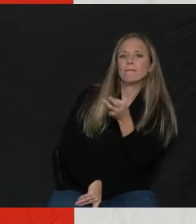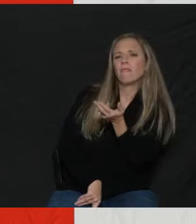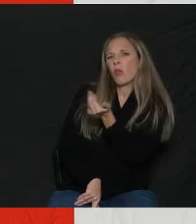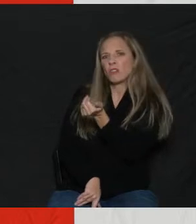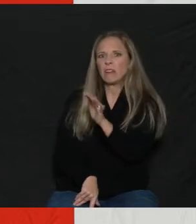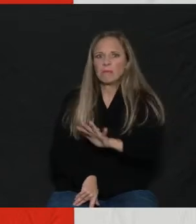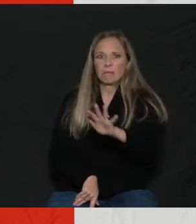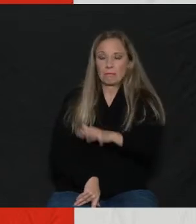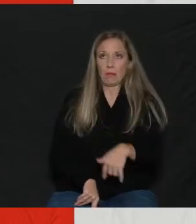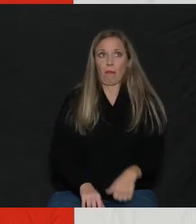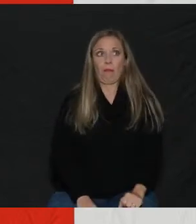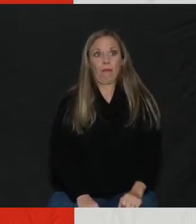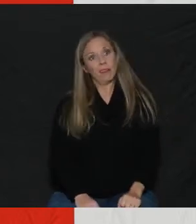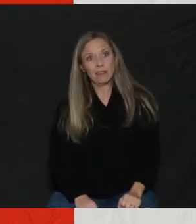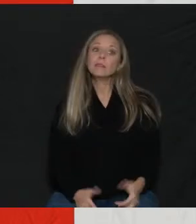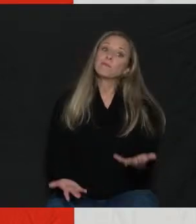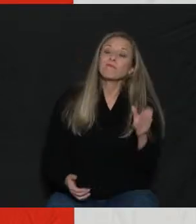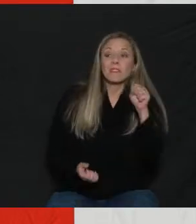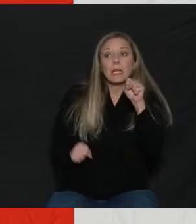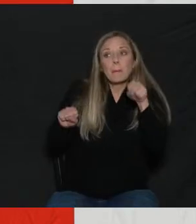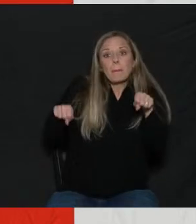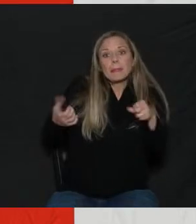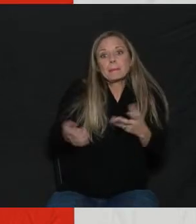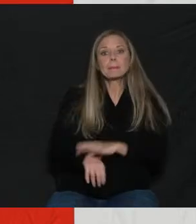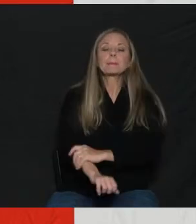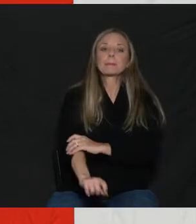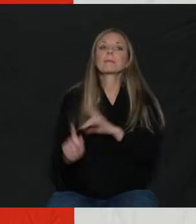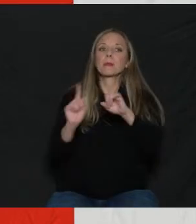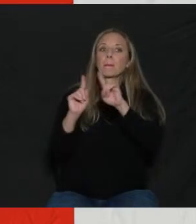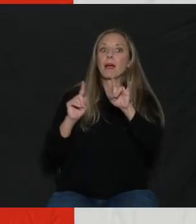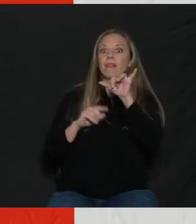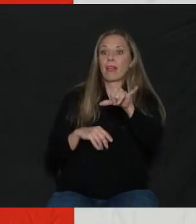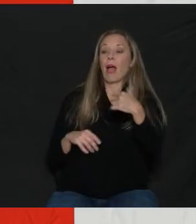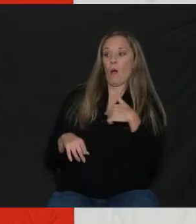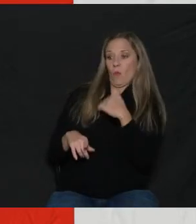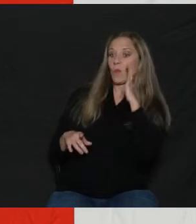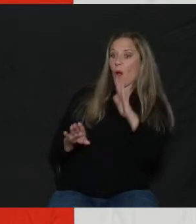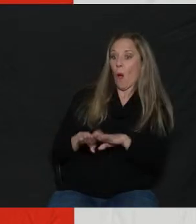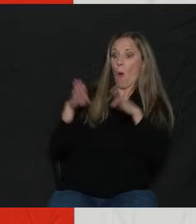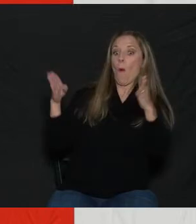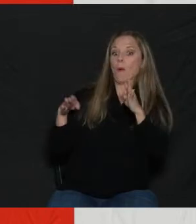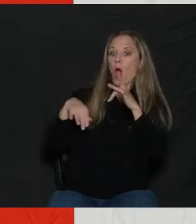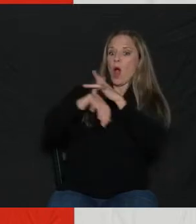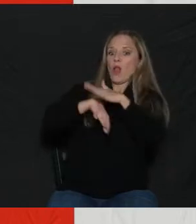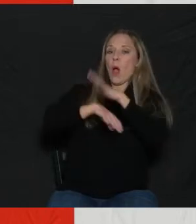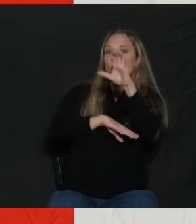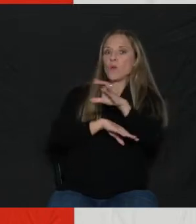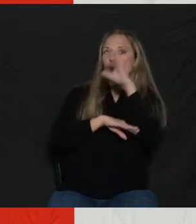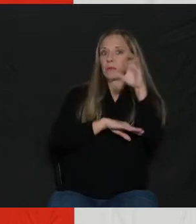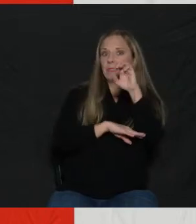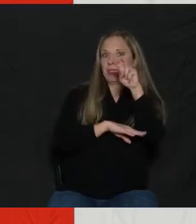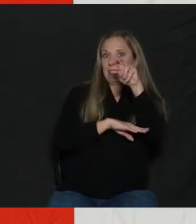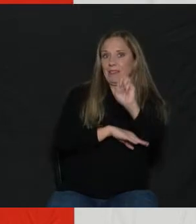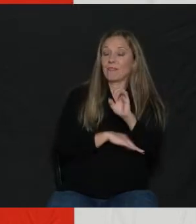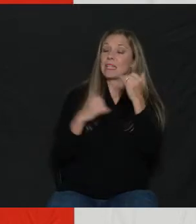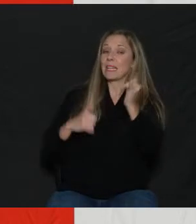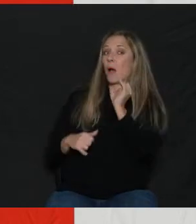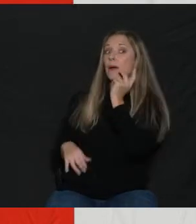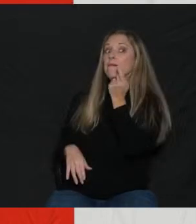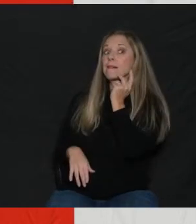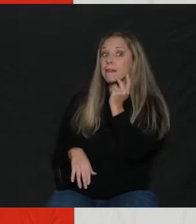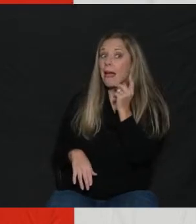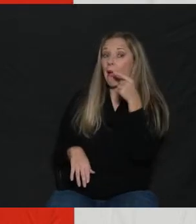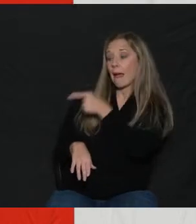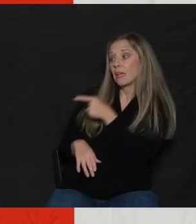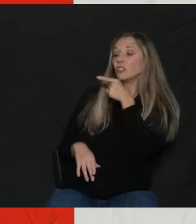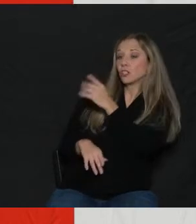yeah, probably. But All so that to that's what we say- would do. We would open presents early on Christmas Eve. Now, Candy, on the other hand, has allowed the boys to open Christmas